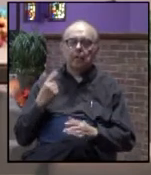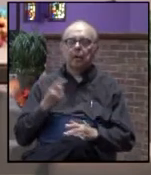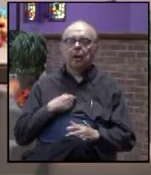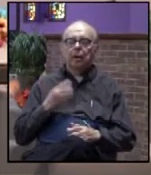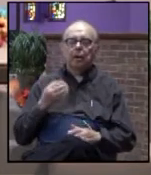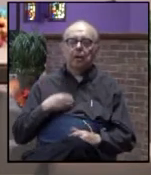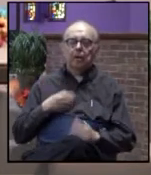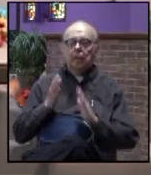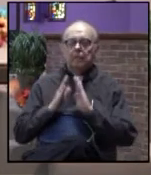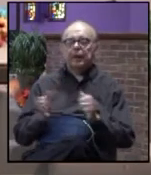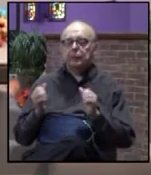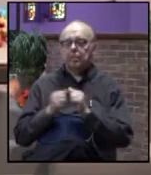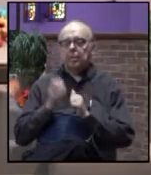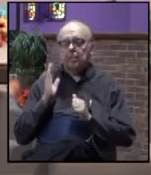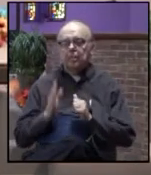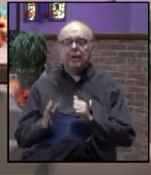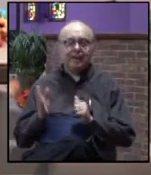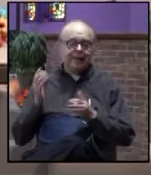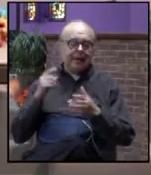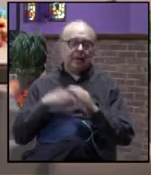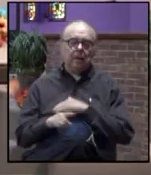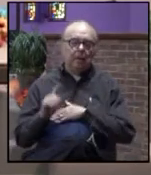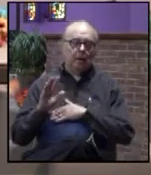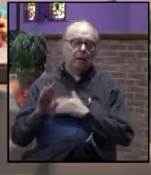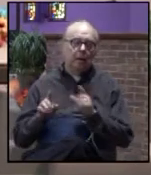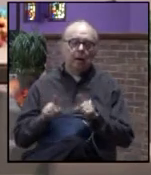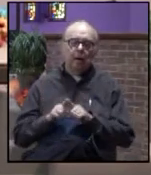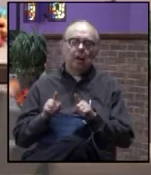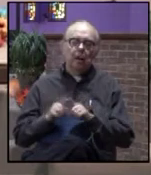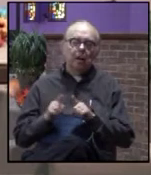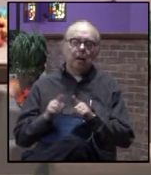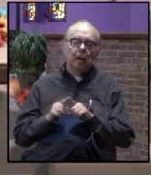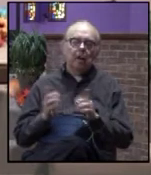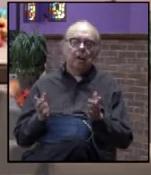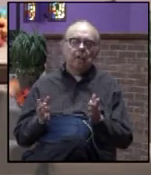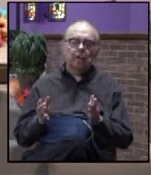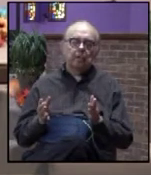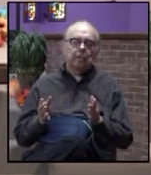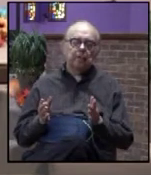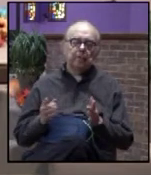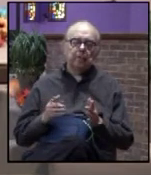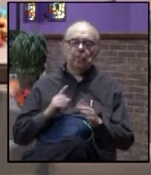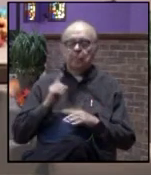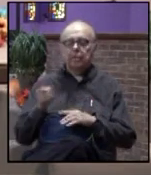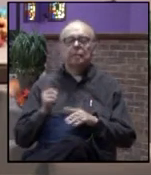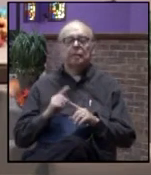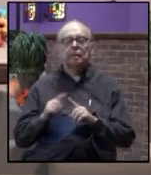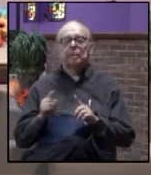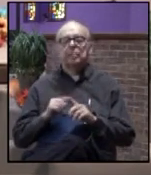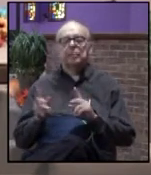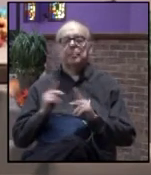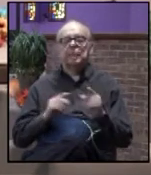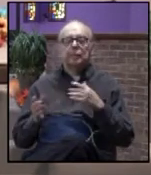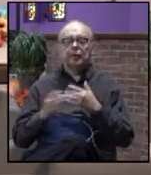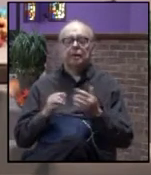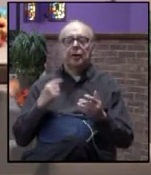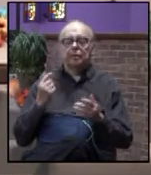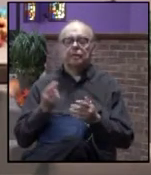have peace with God internally that also will exude out into other people around us.